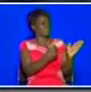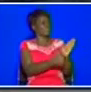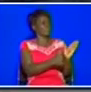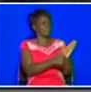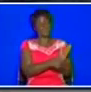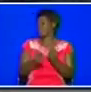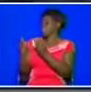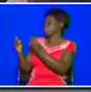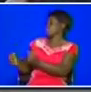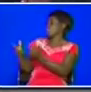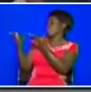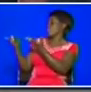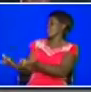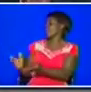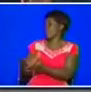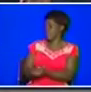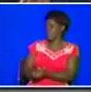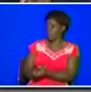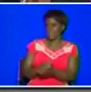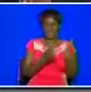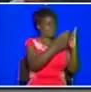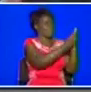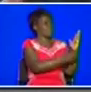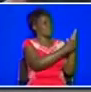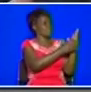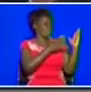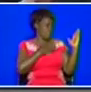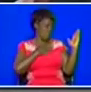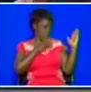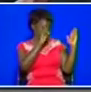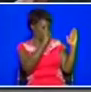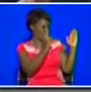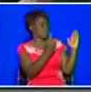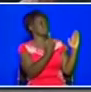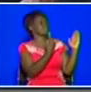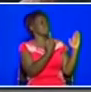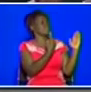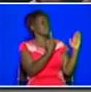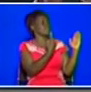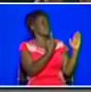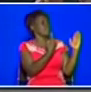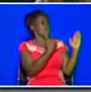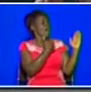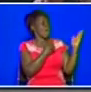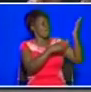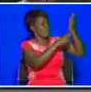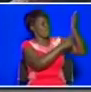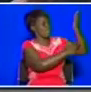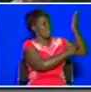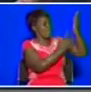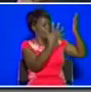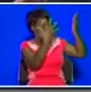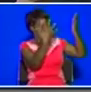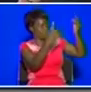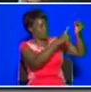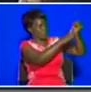So how do we do that then? Now, if you look at our manifesto, yeah. the first, it has five pillars. Mm-hmm. The first